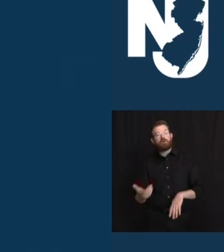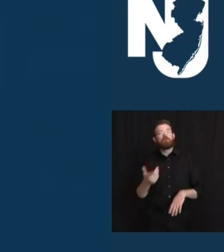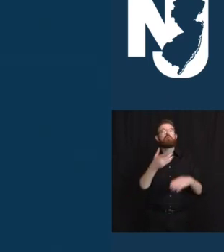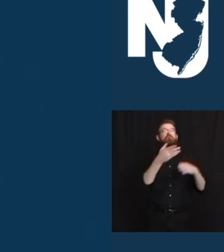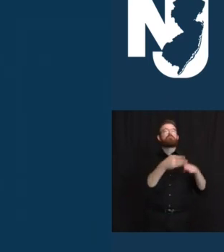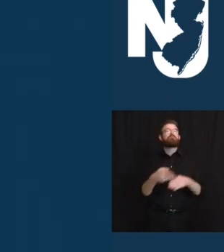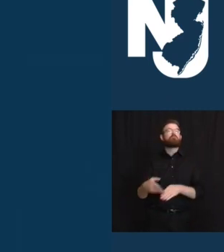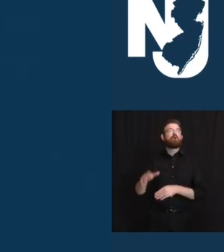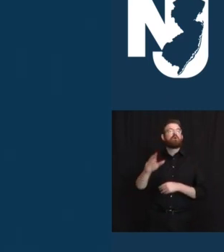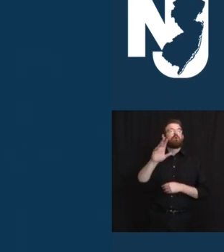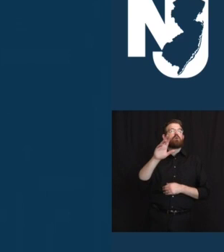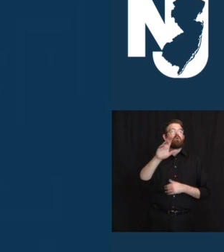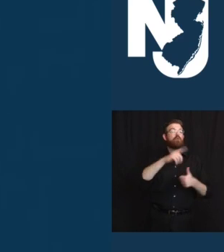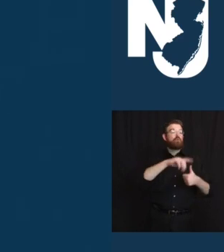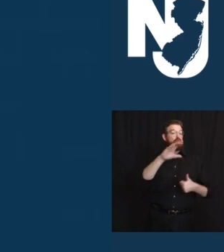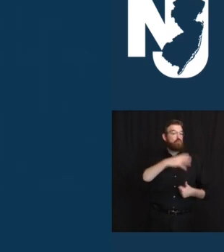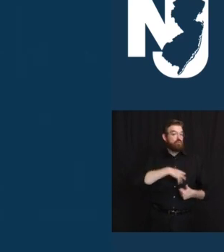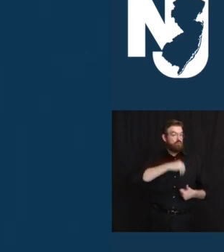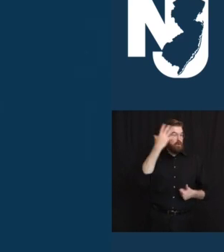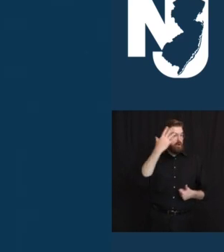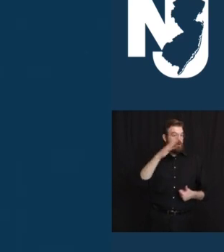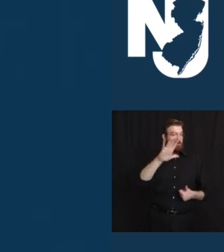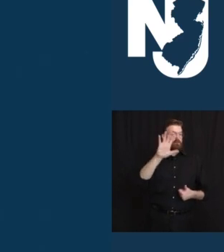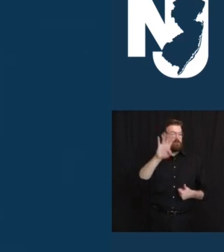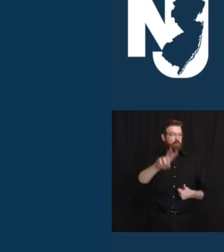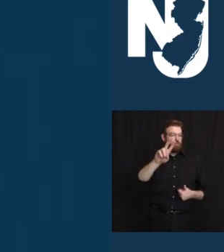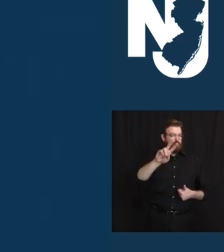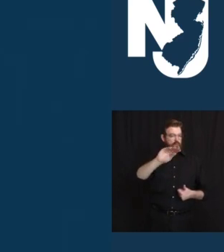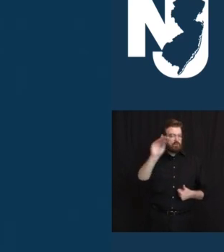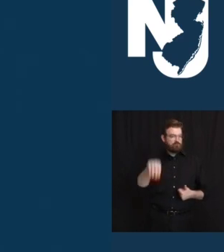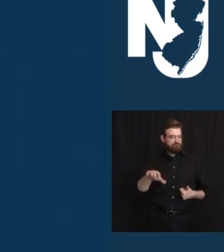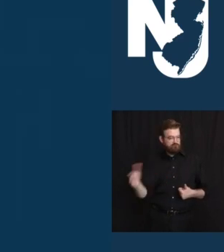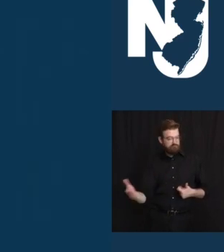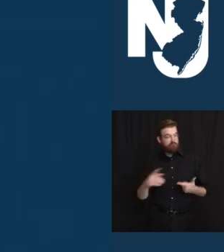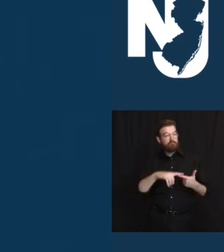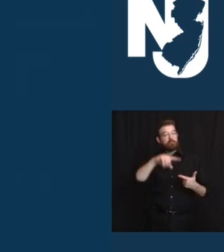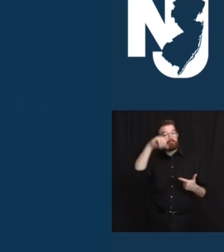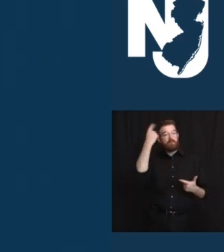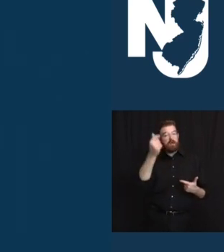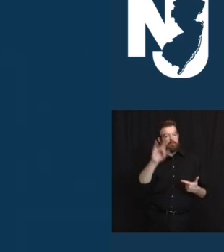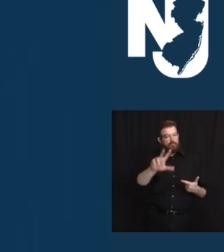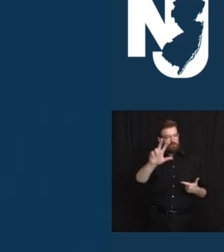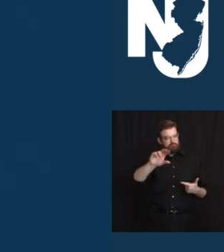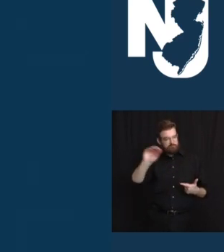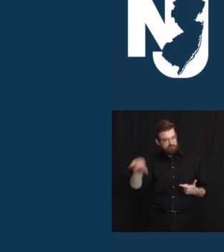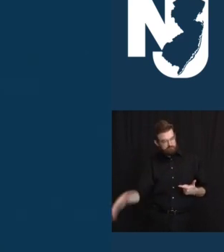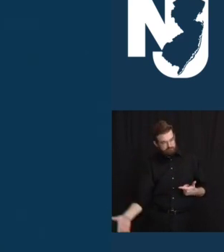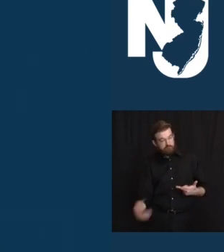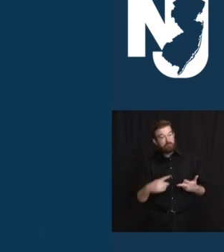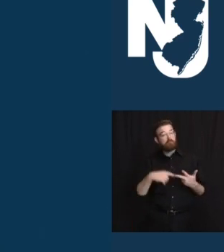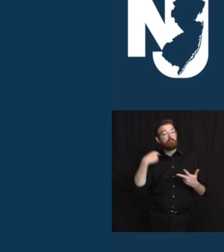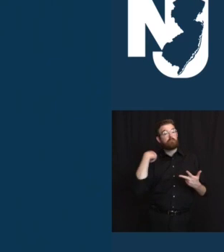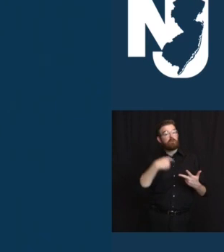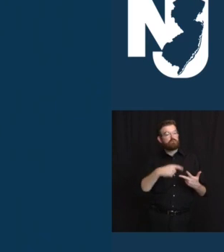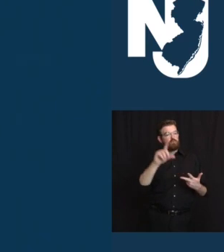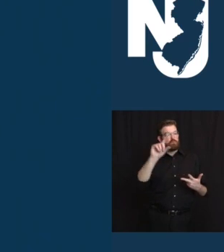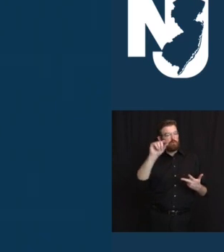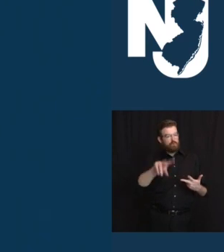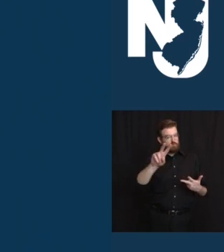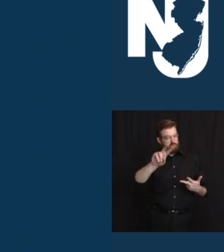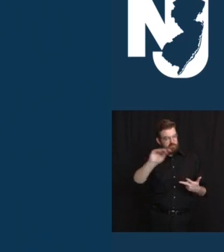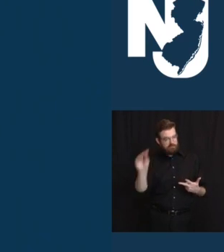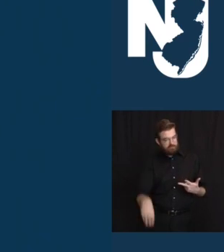follows: white 54.2, black 18.3, Hispanic 20.2,